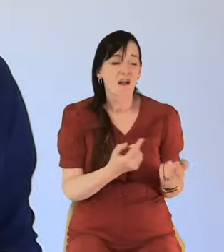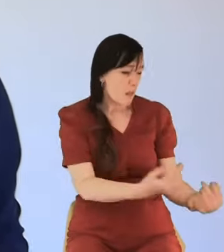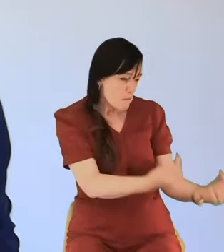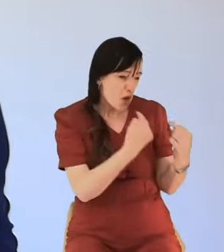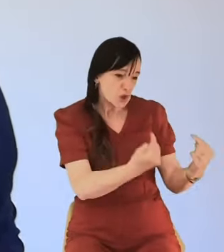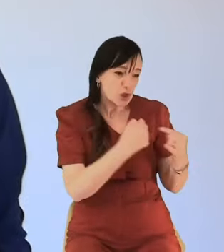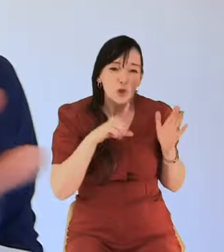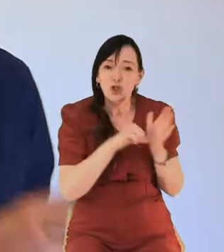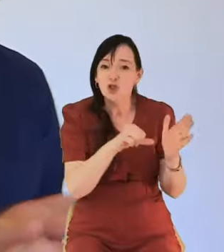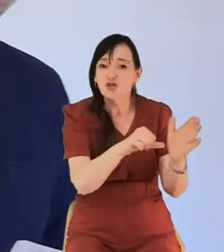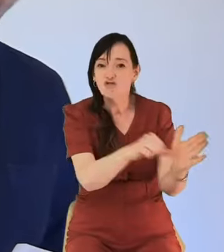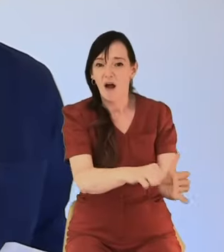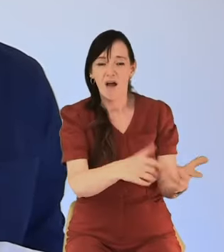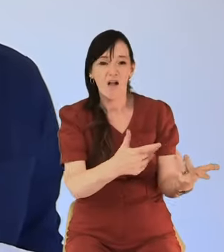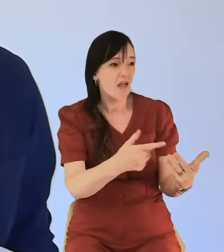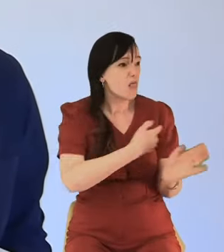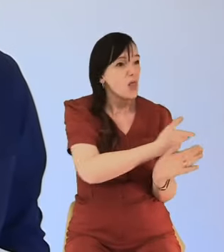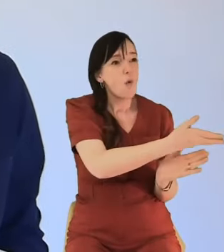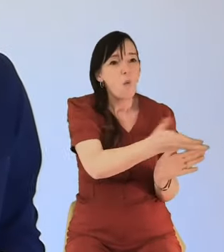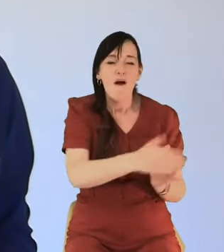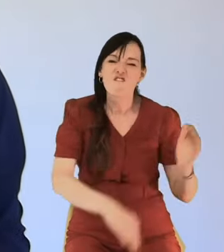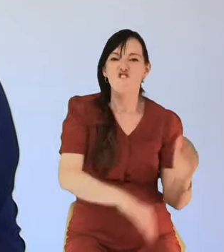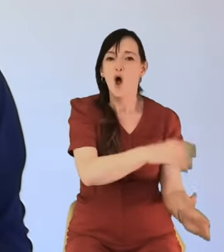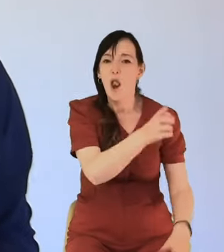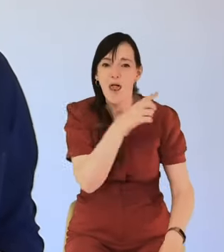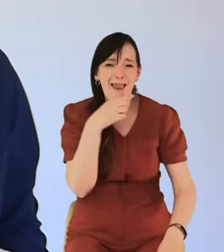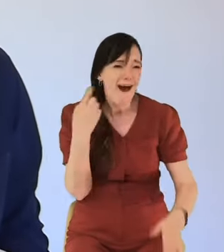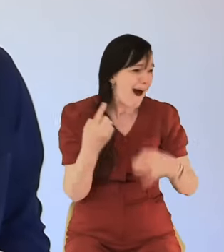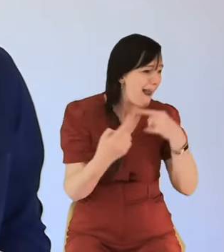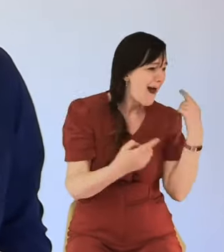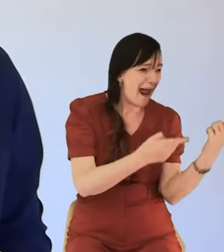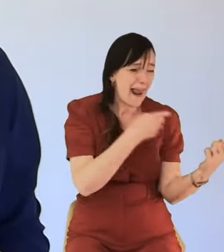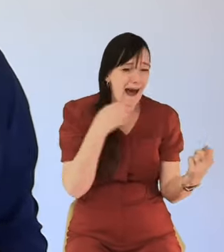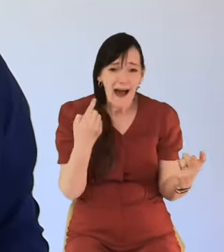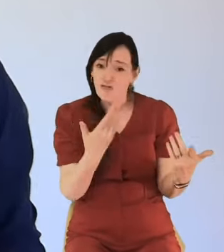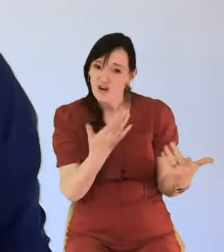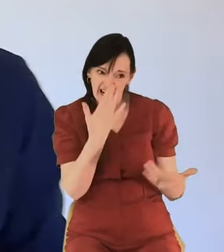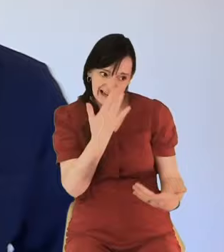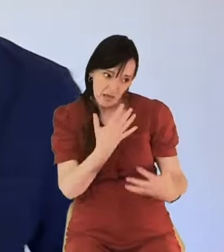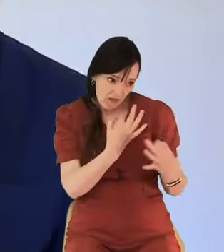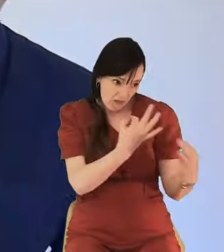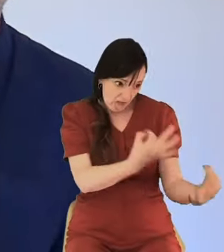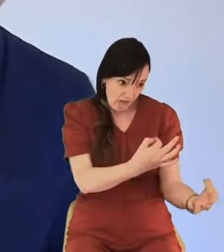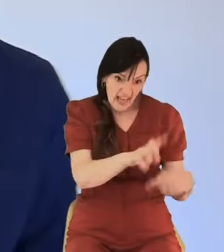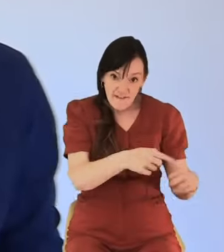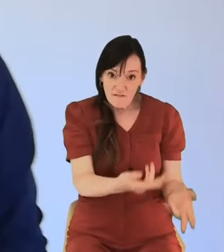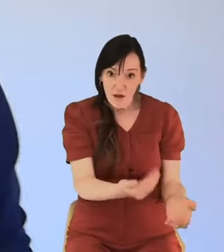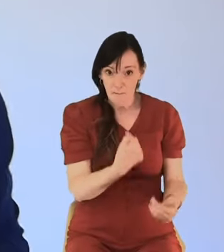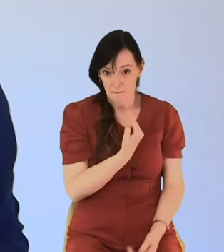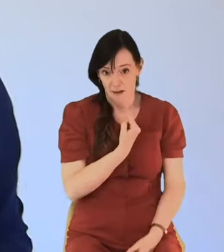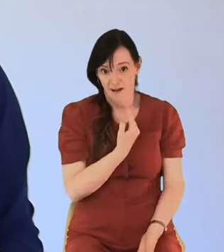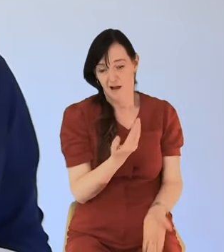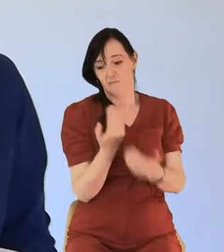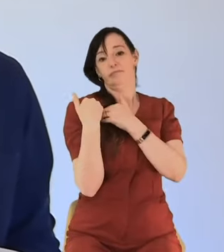persecution and trials, and the world is awash with lies that are so attractive. If it was all down to me, I'd